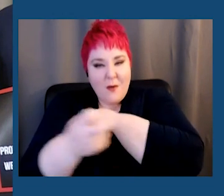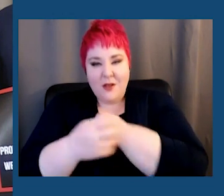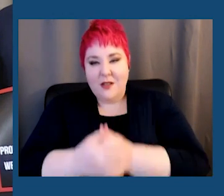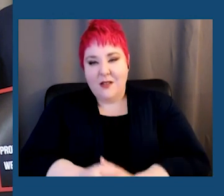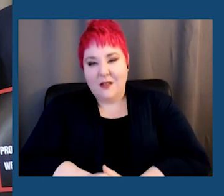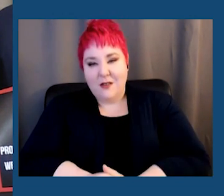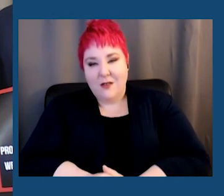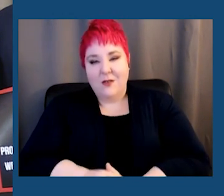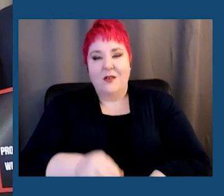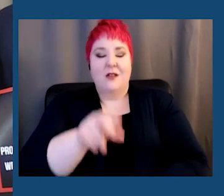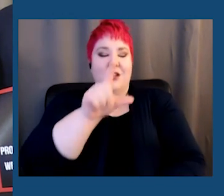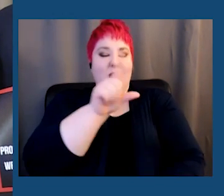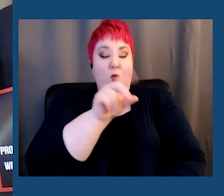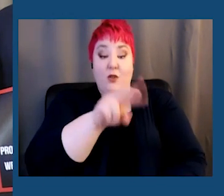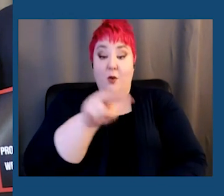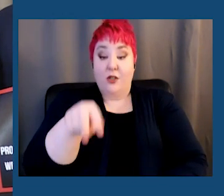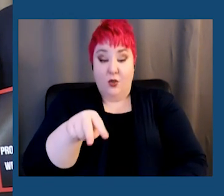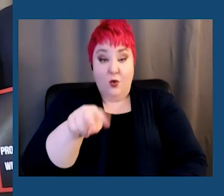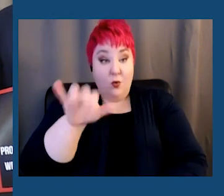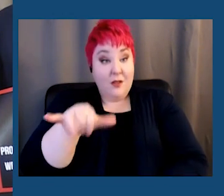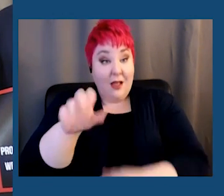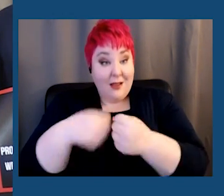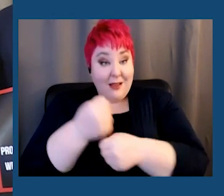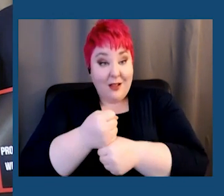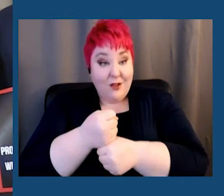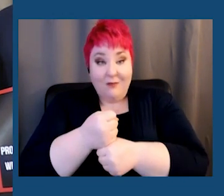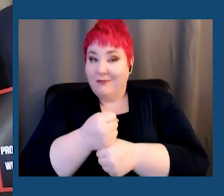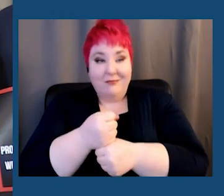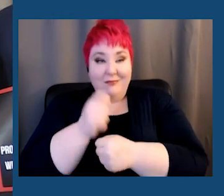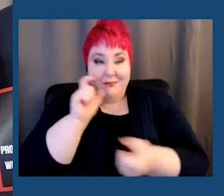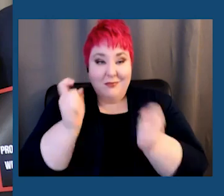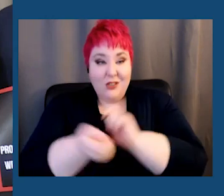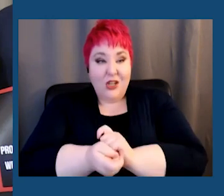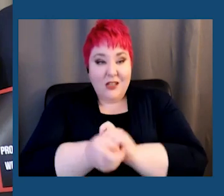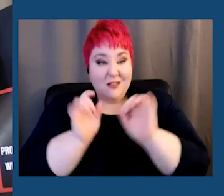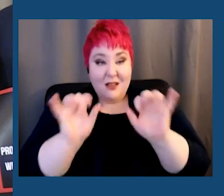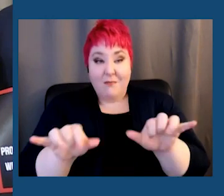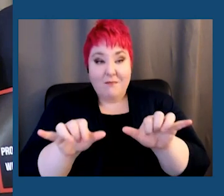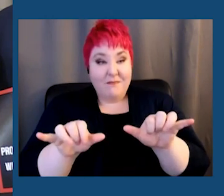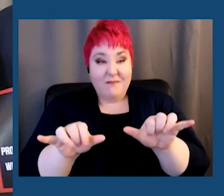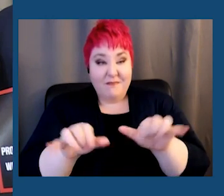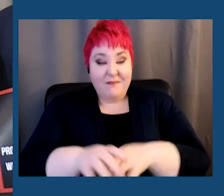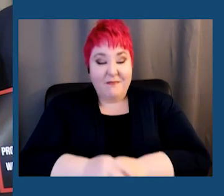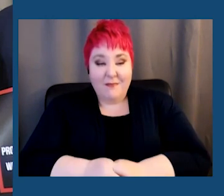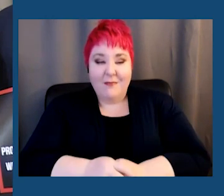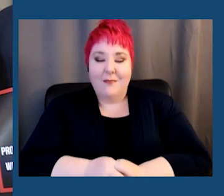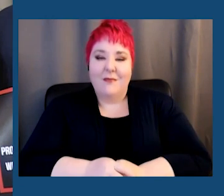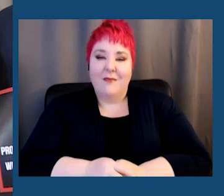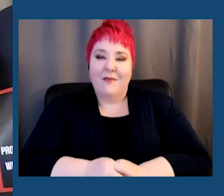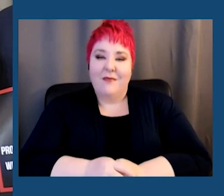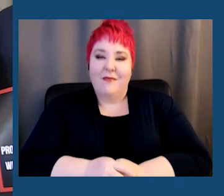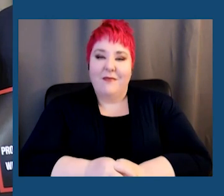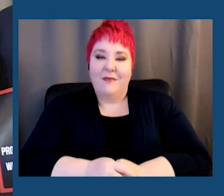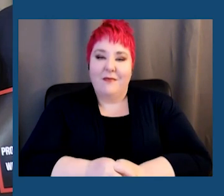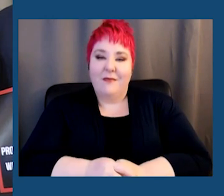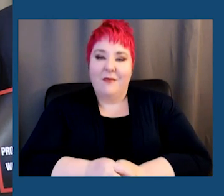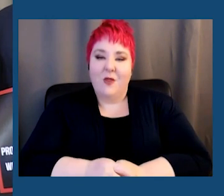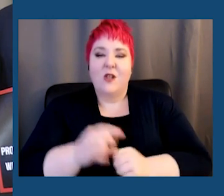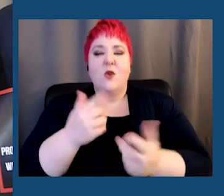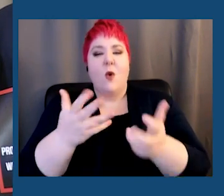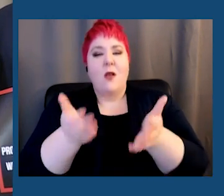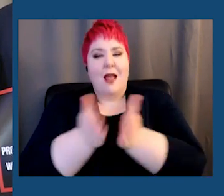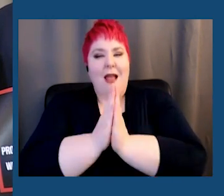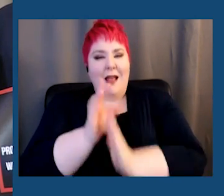2022, that year didn't change. Similar. So I've asked all of you today, what's going to be different